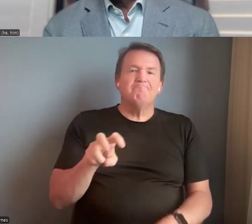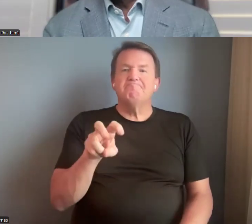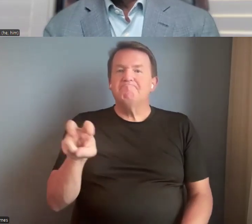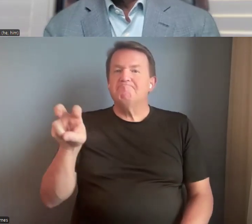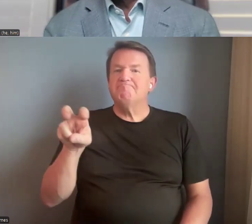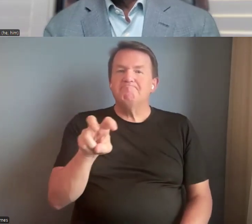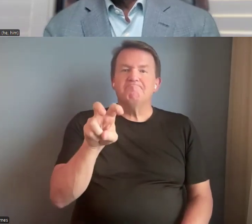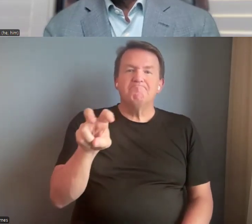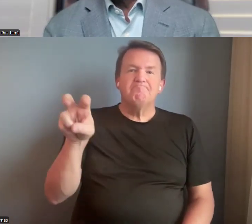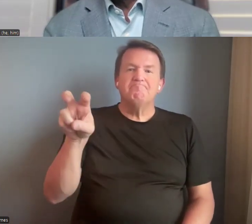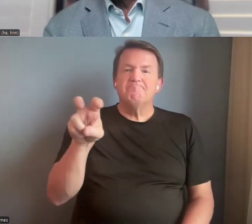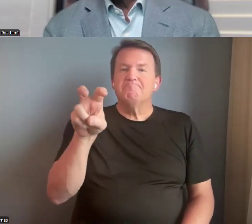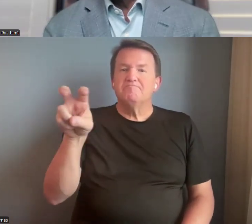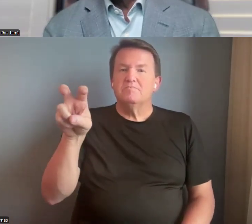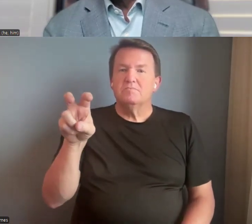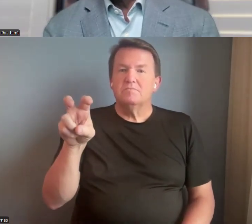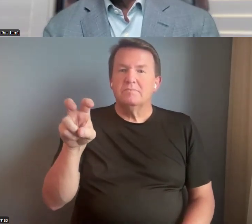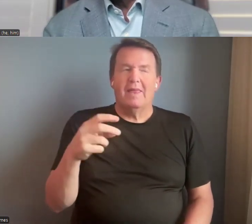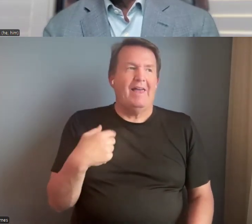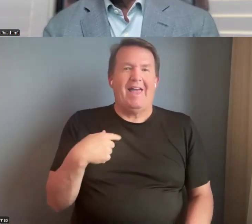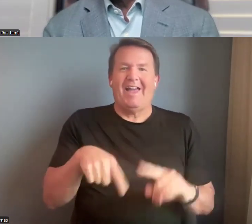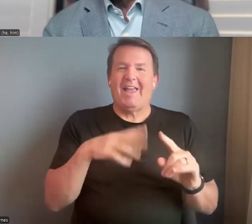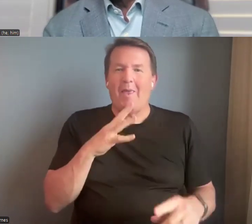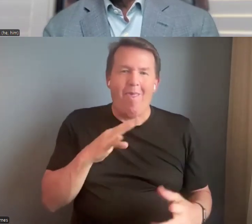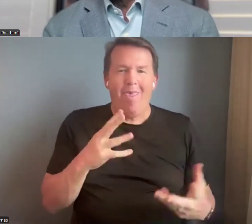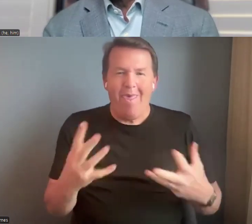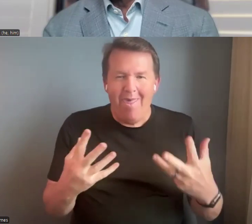through spiritual, a journey of, see, I can't even talk,